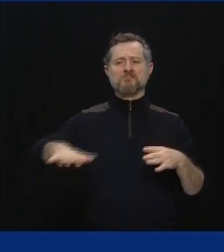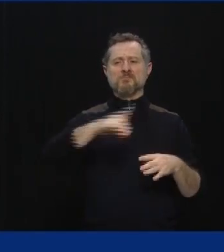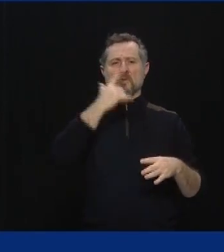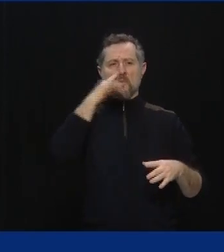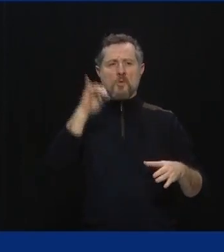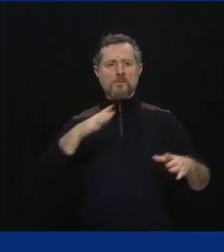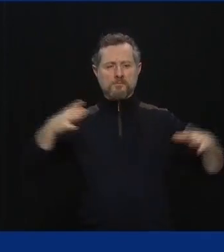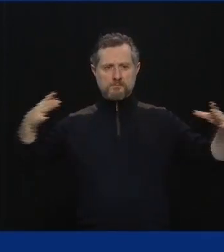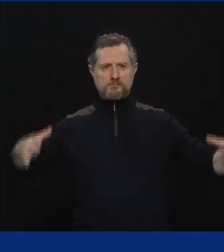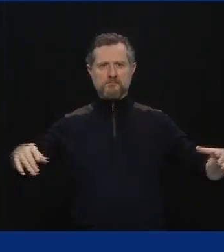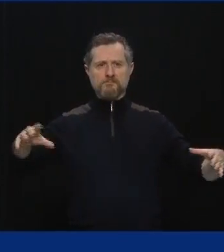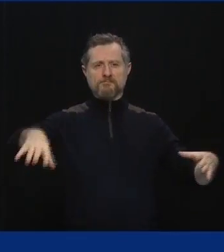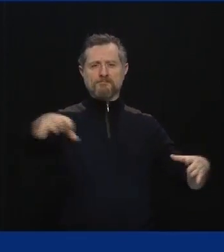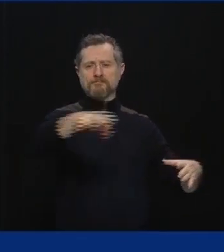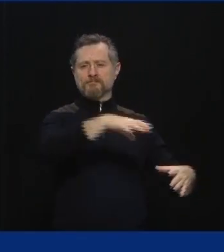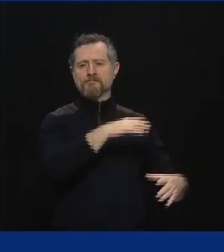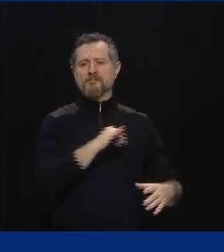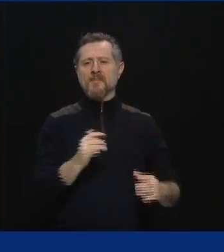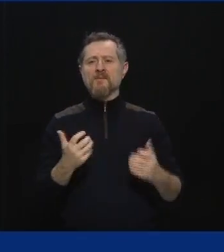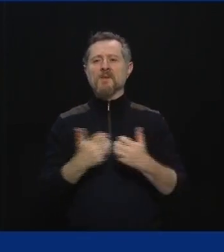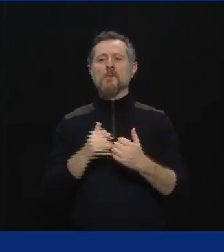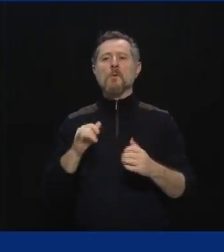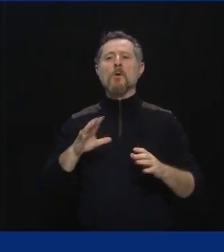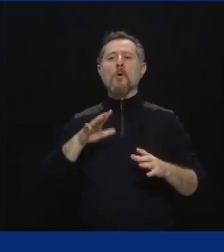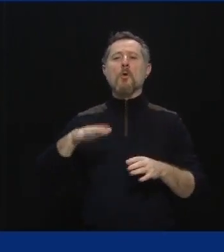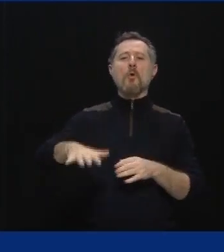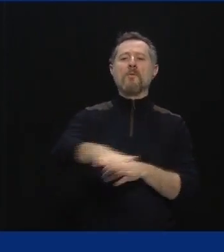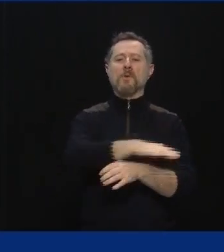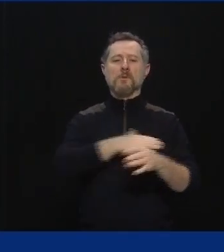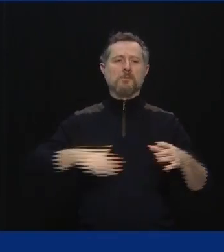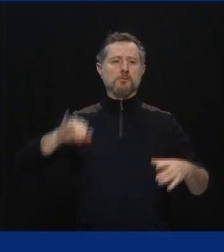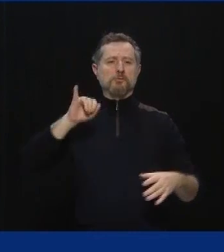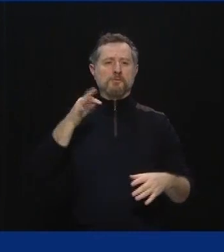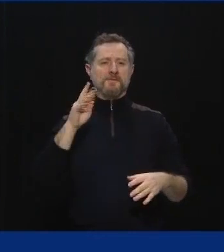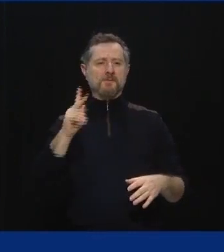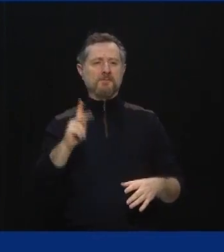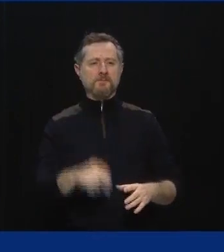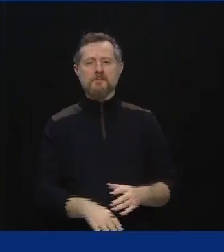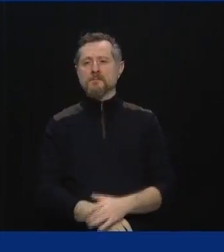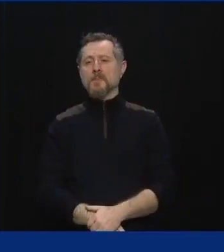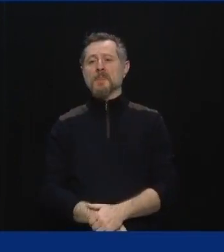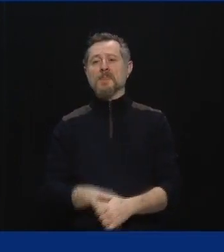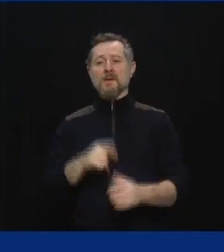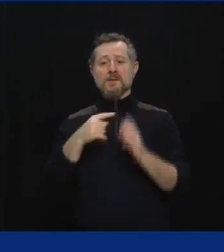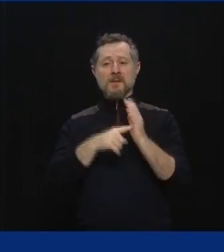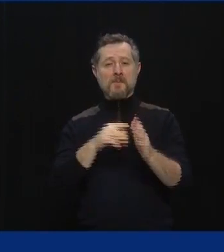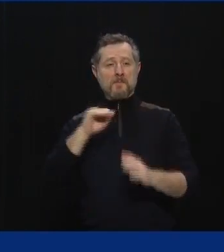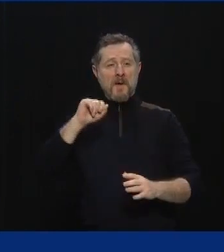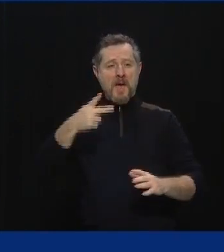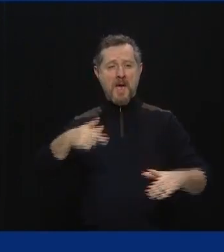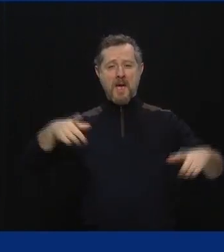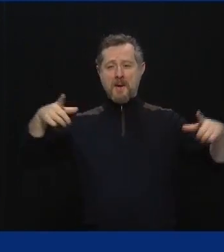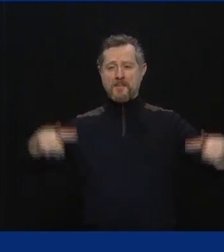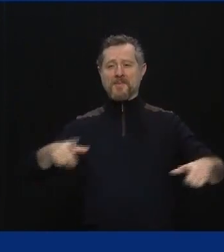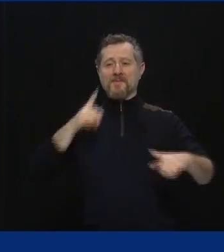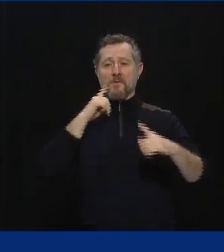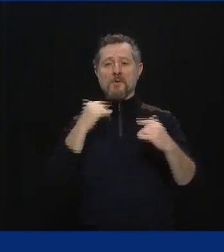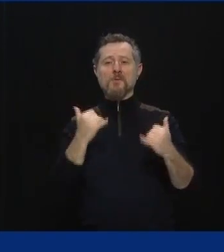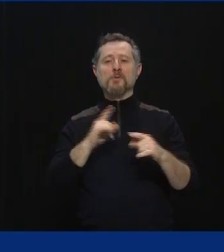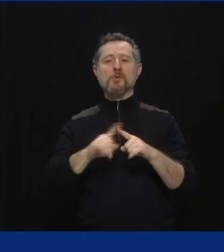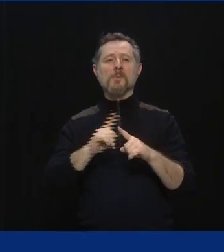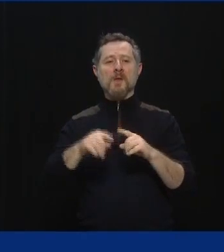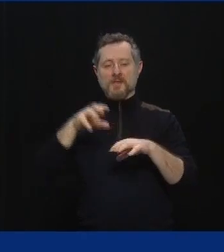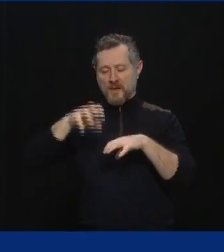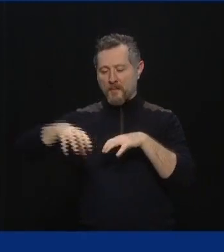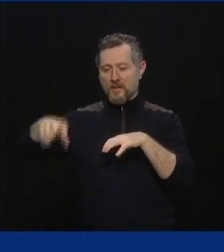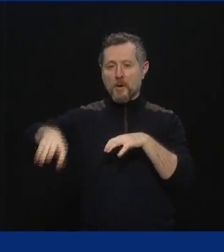1 project fits into the larger JFK footprint, on the screen is a map with an overview of the various terminals at the airport